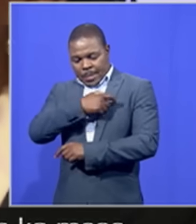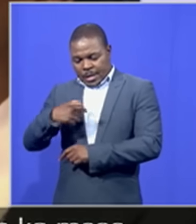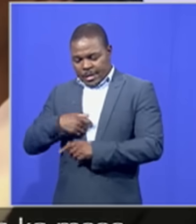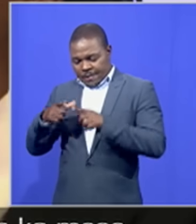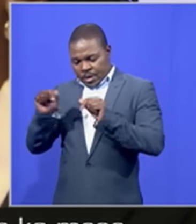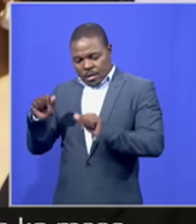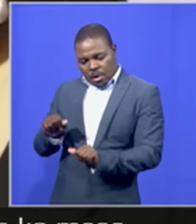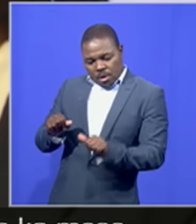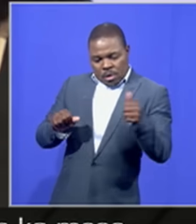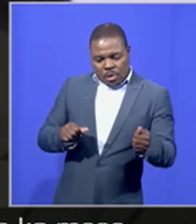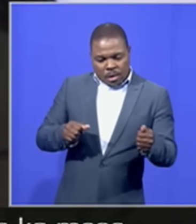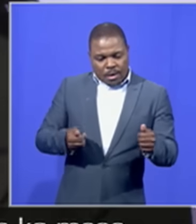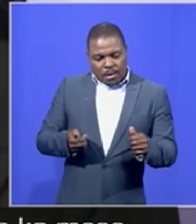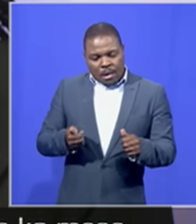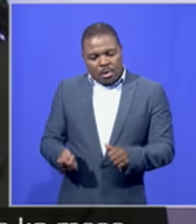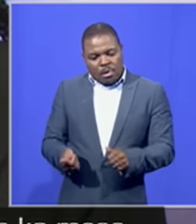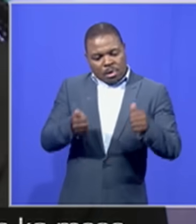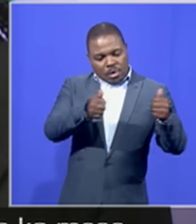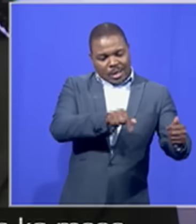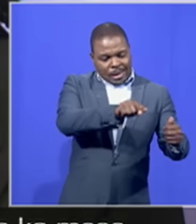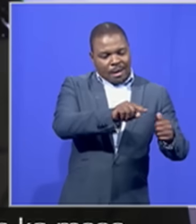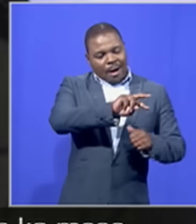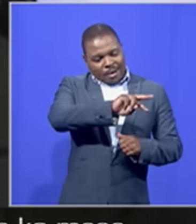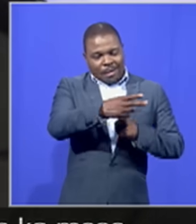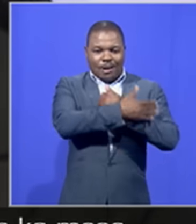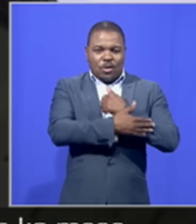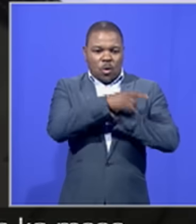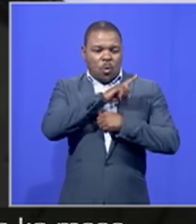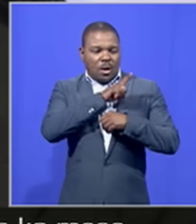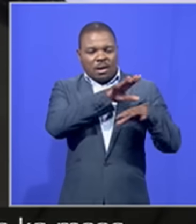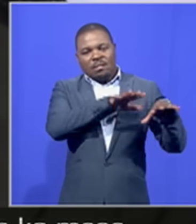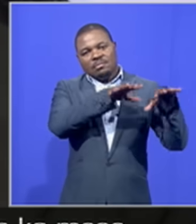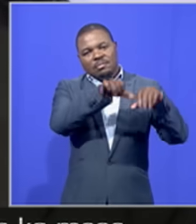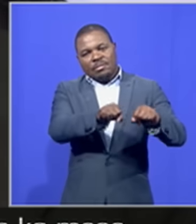ho naha e nngwe ho ba ke bona e tlo ba G20